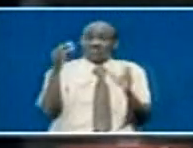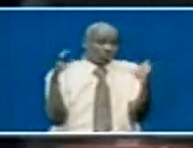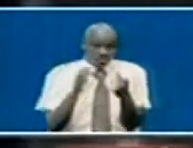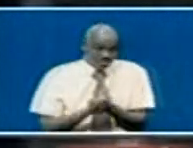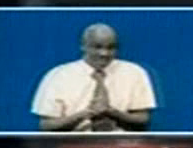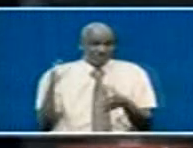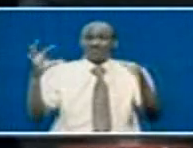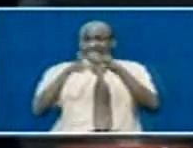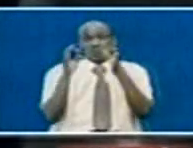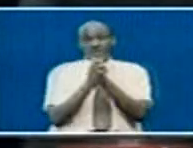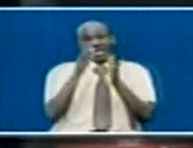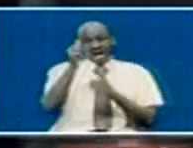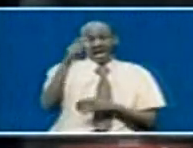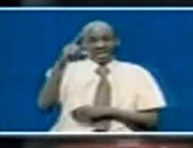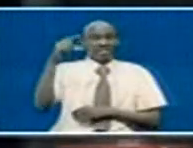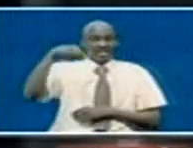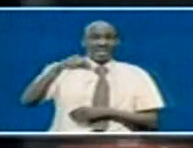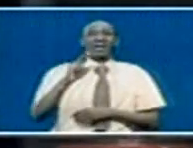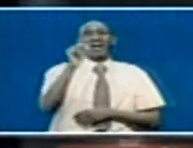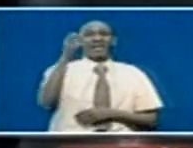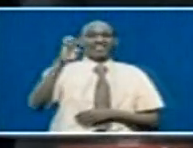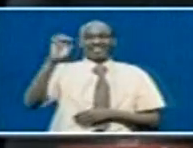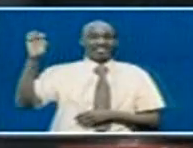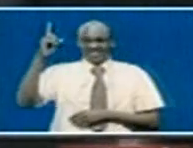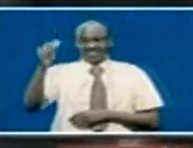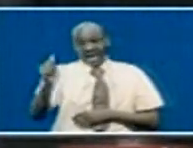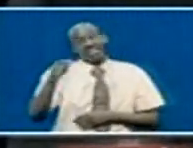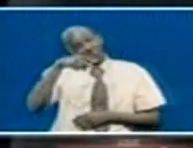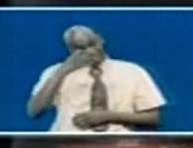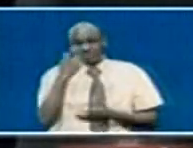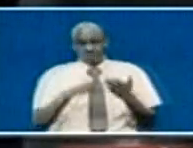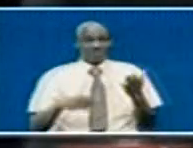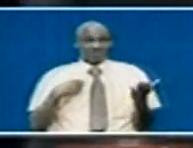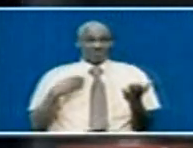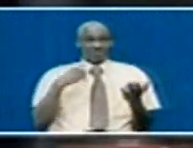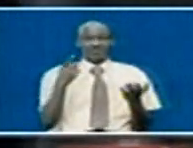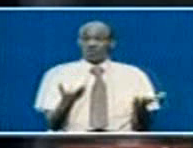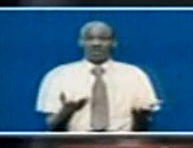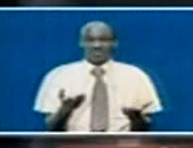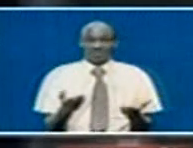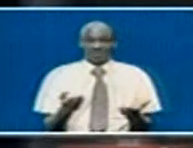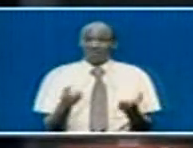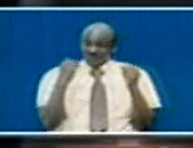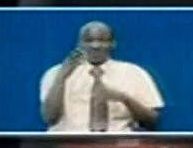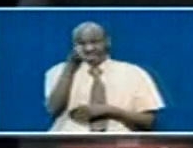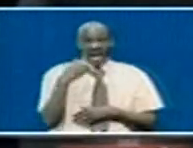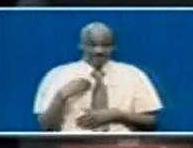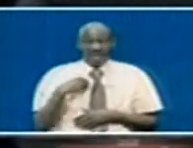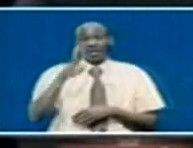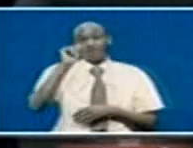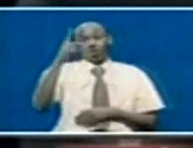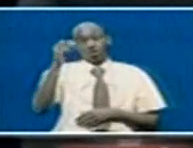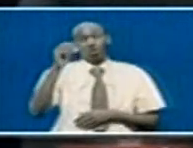to Al-Qaeda, Al-Qaeda International. They call themselves Al-Qaeda and Islamic Maghreb, some of them, and Boko